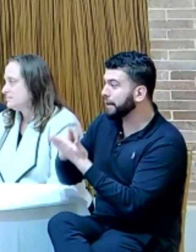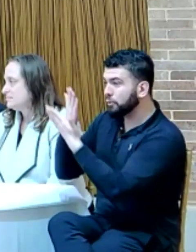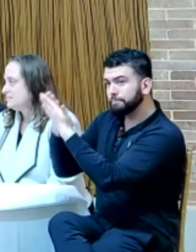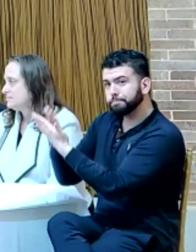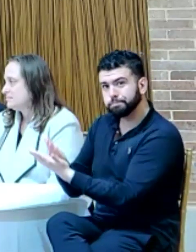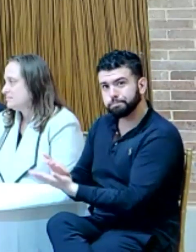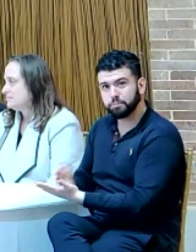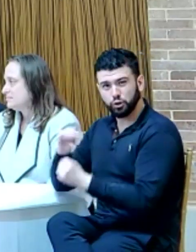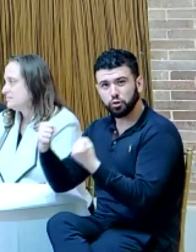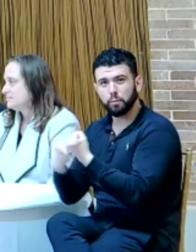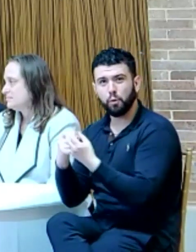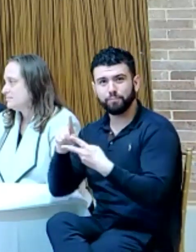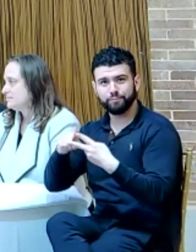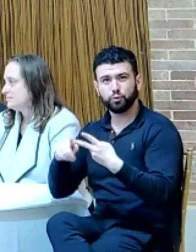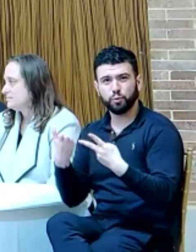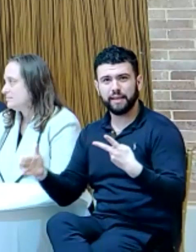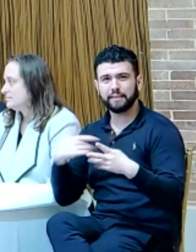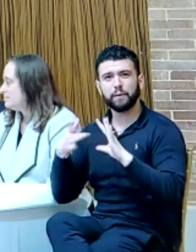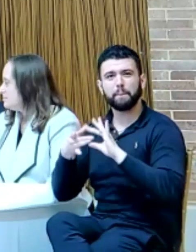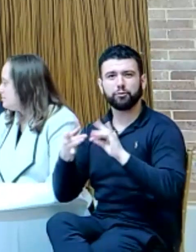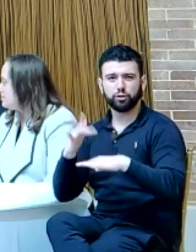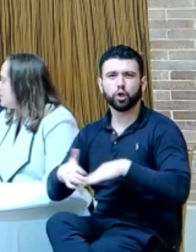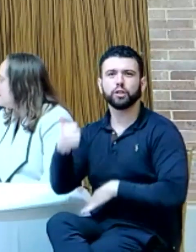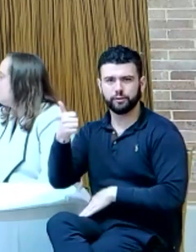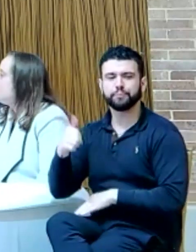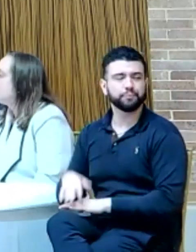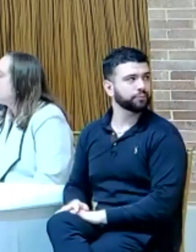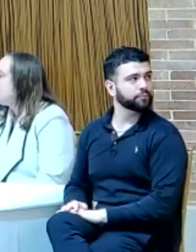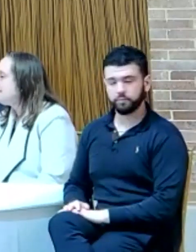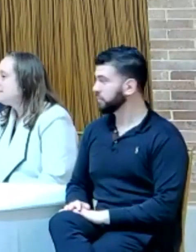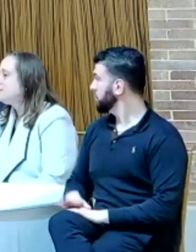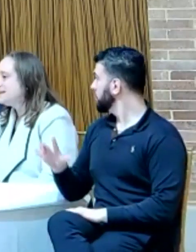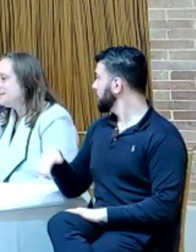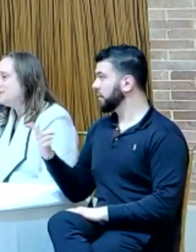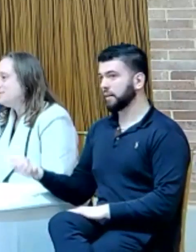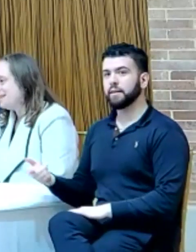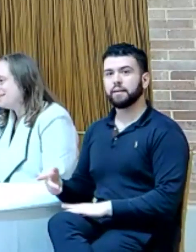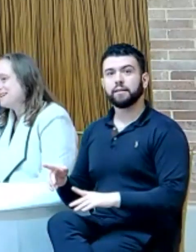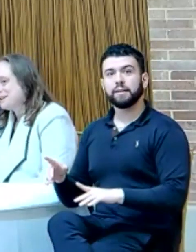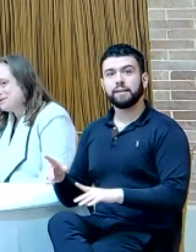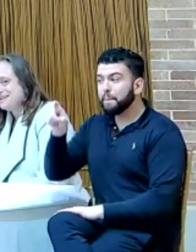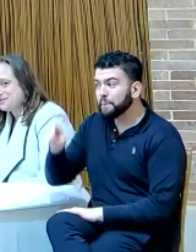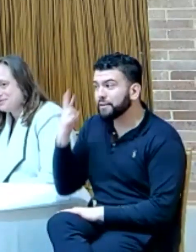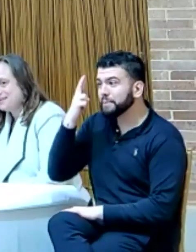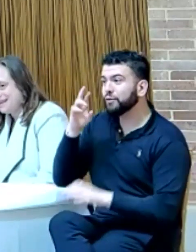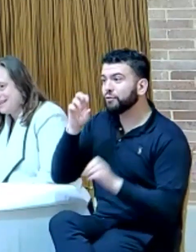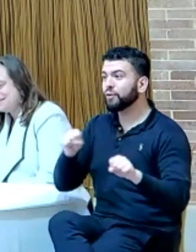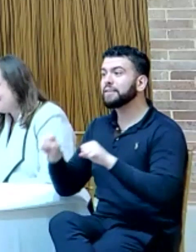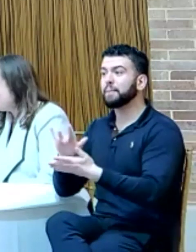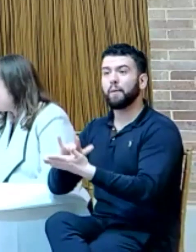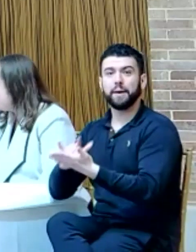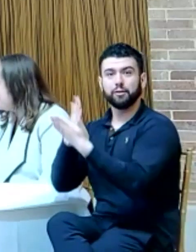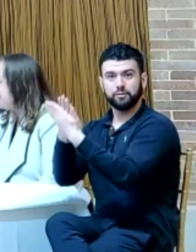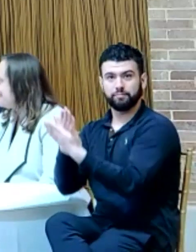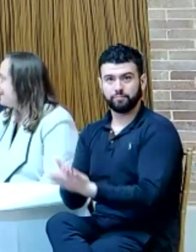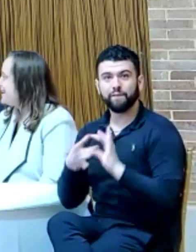support both of those those questions it has to be reasonable medical documentation related to